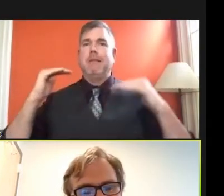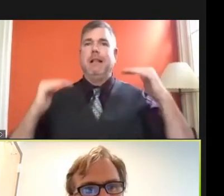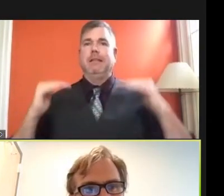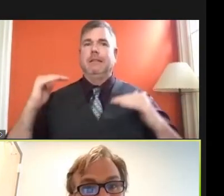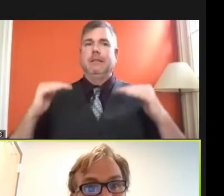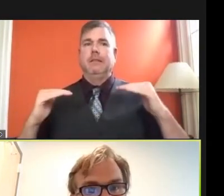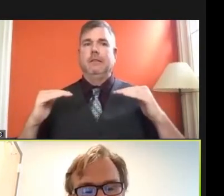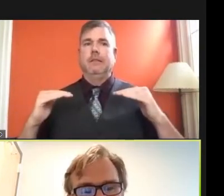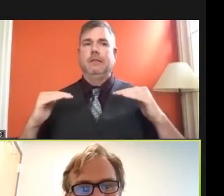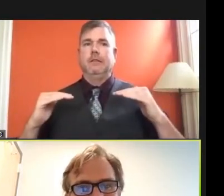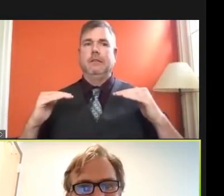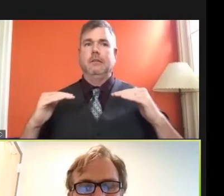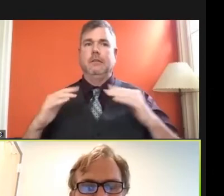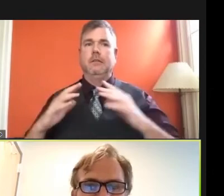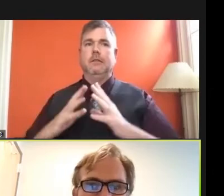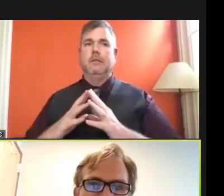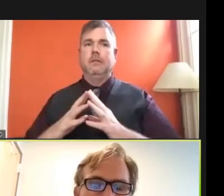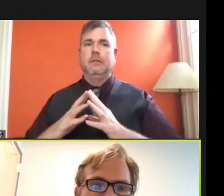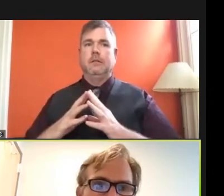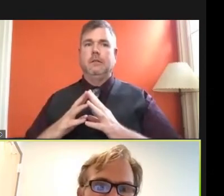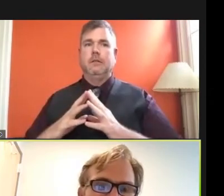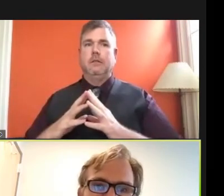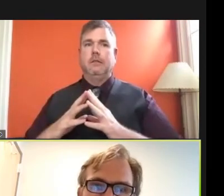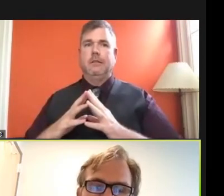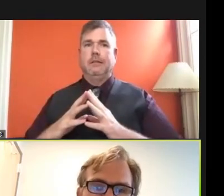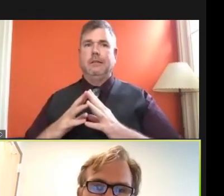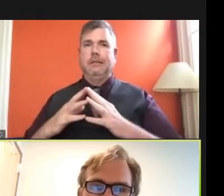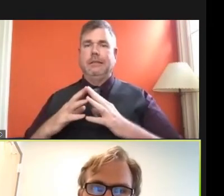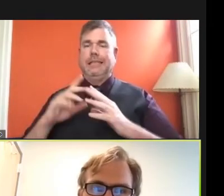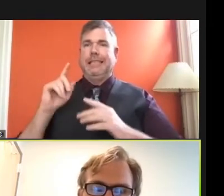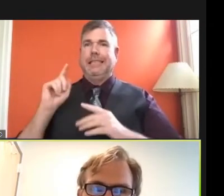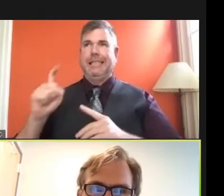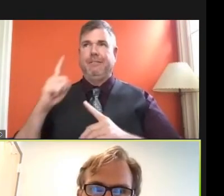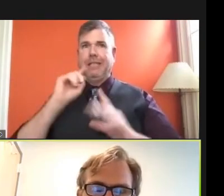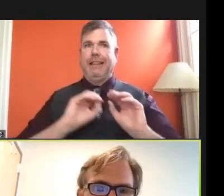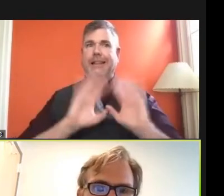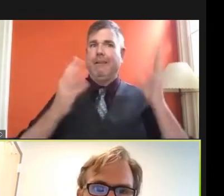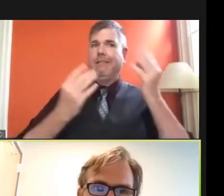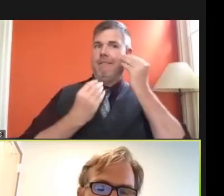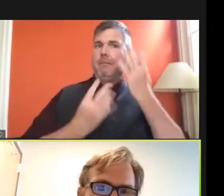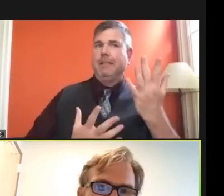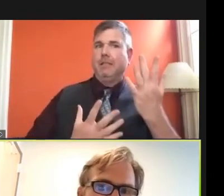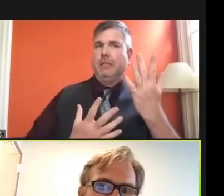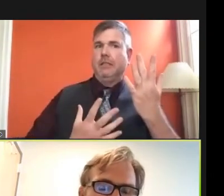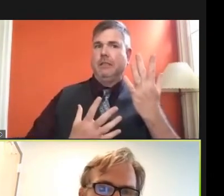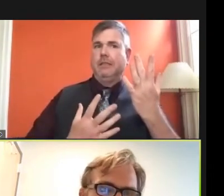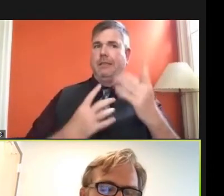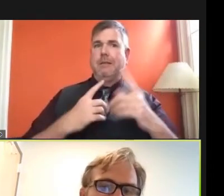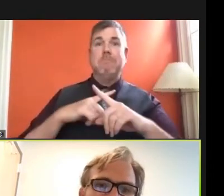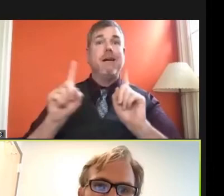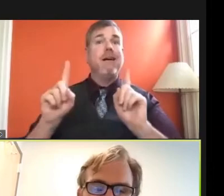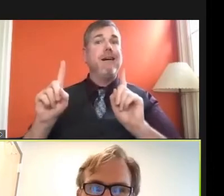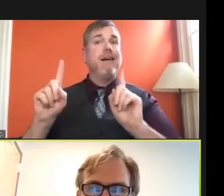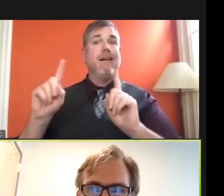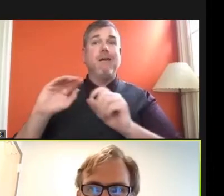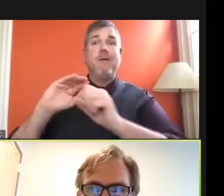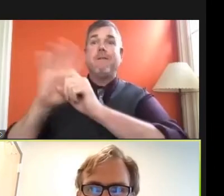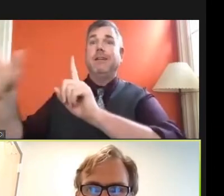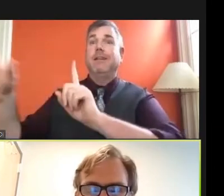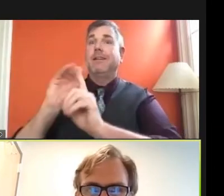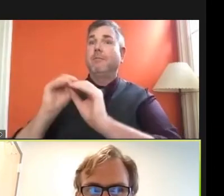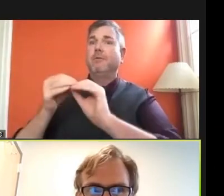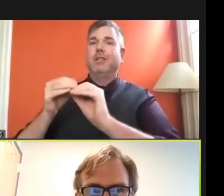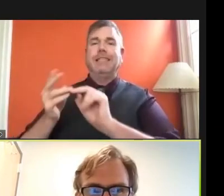and scheduling with being flexible and adaptive to what the virus is telling us we need to do in